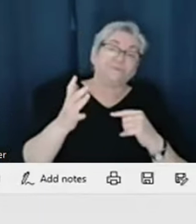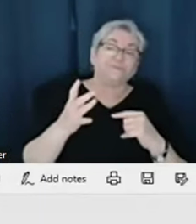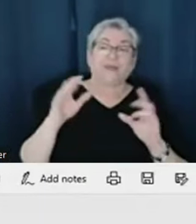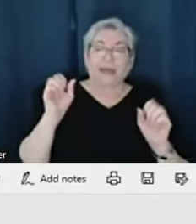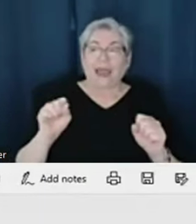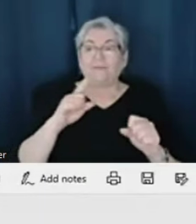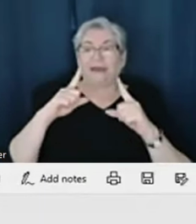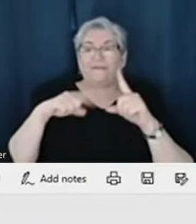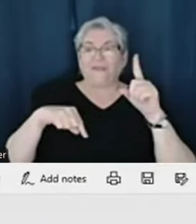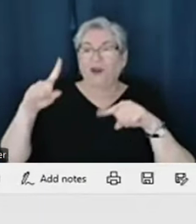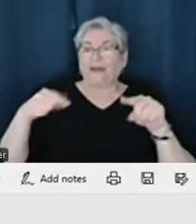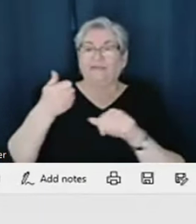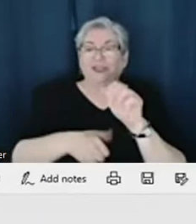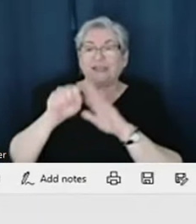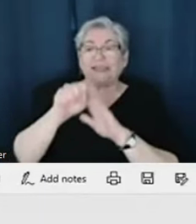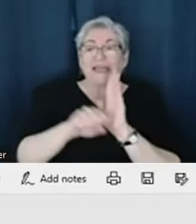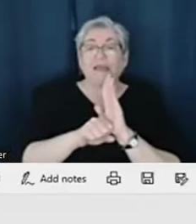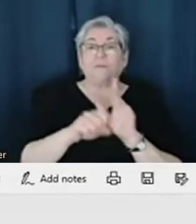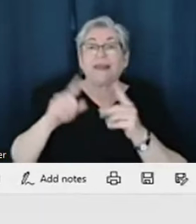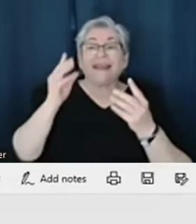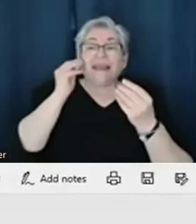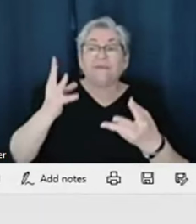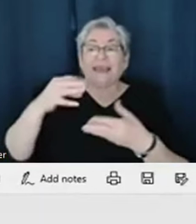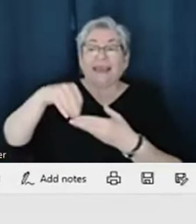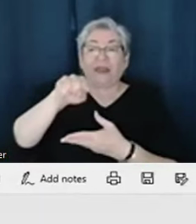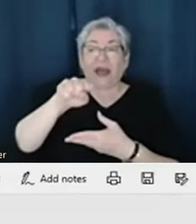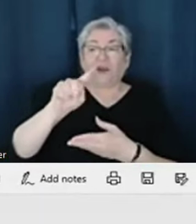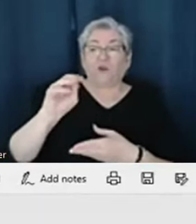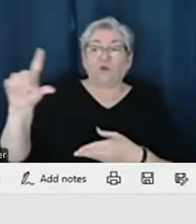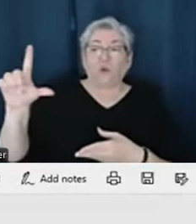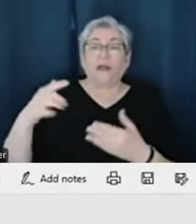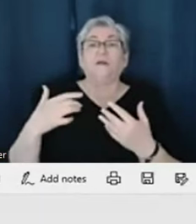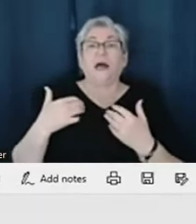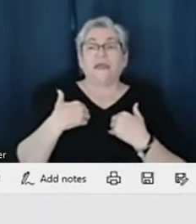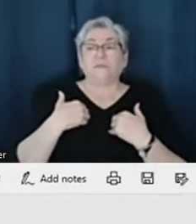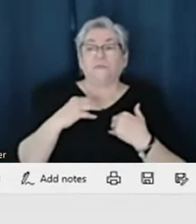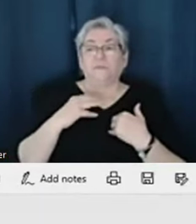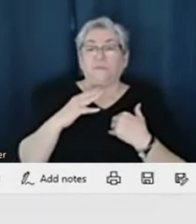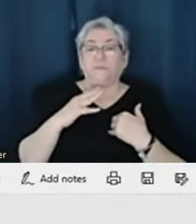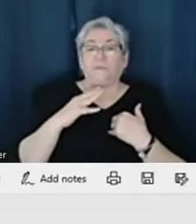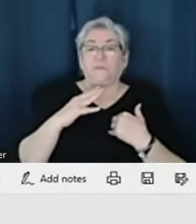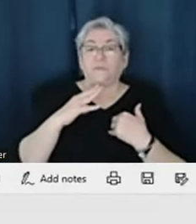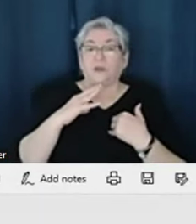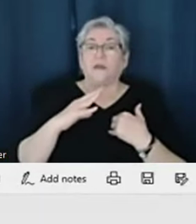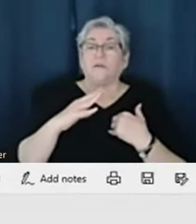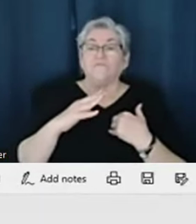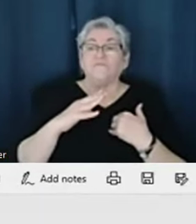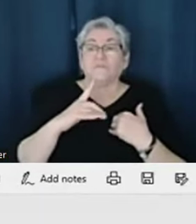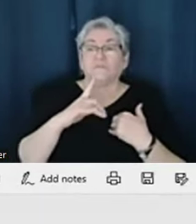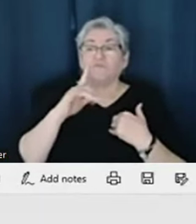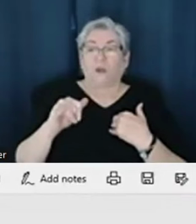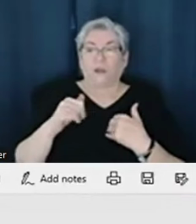But the information in this tool has been really maintained to be at a